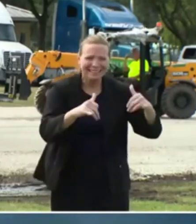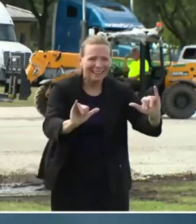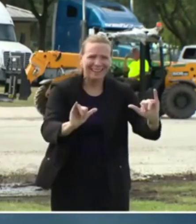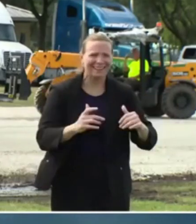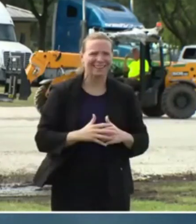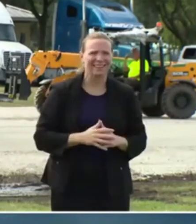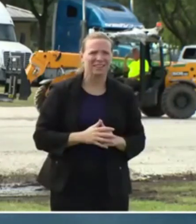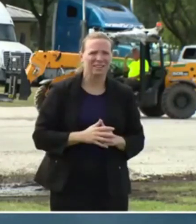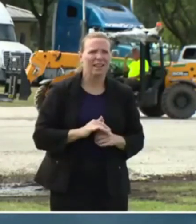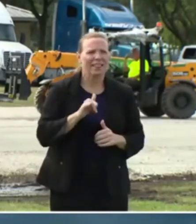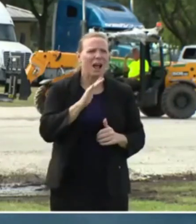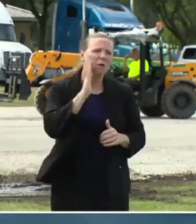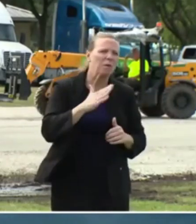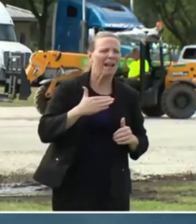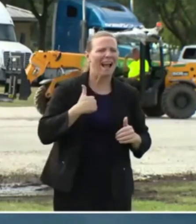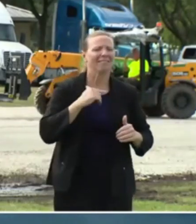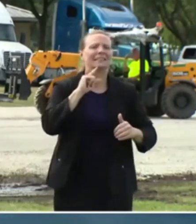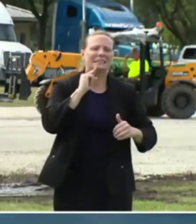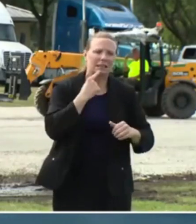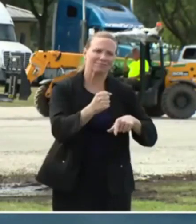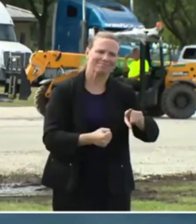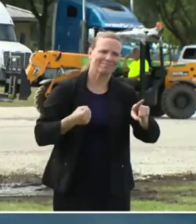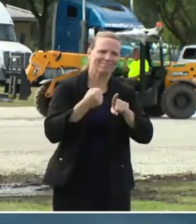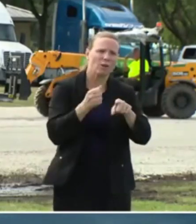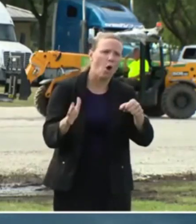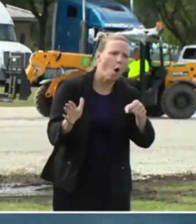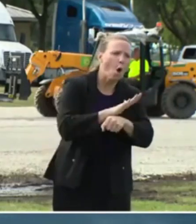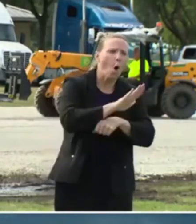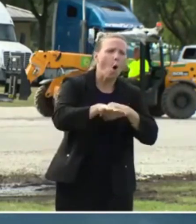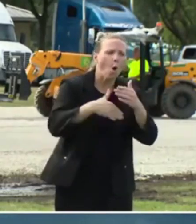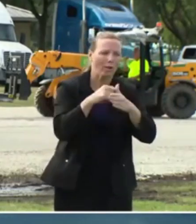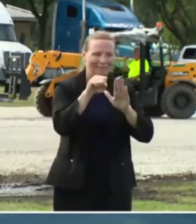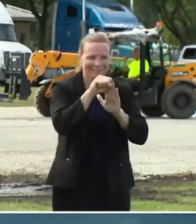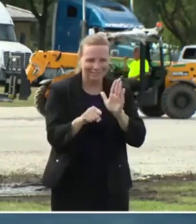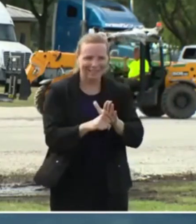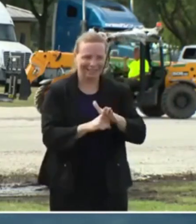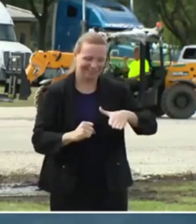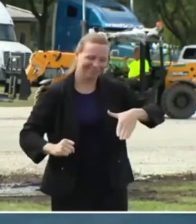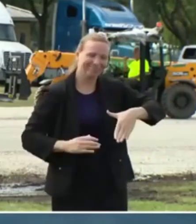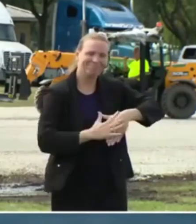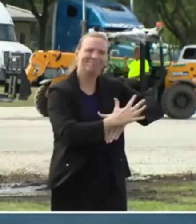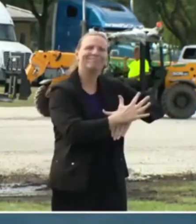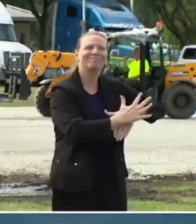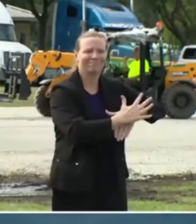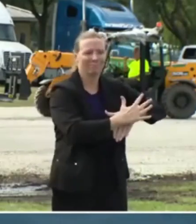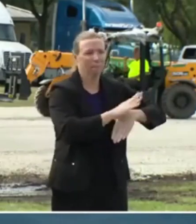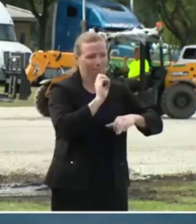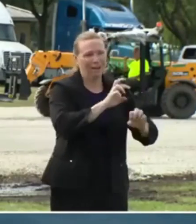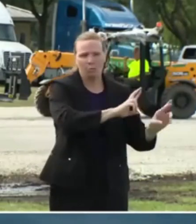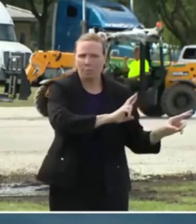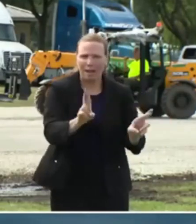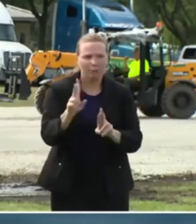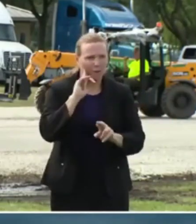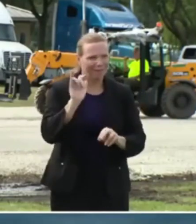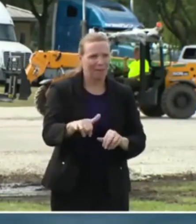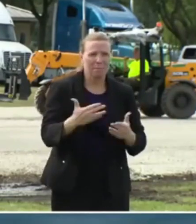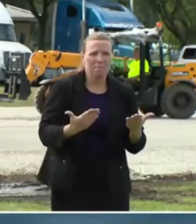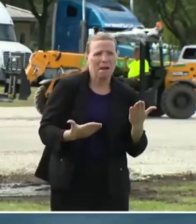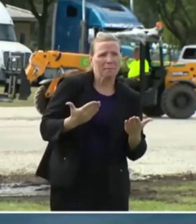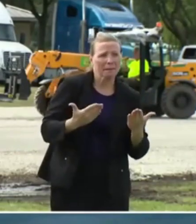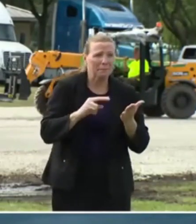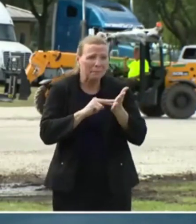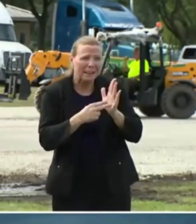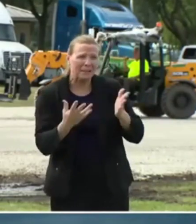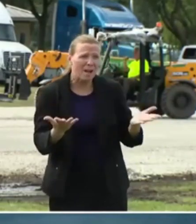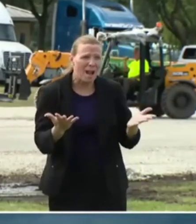significant impacts all across the state. So just be prepared for that. That may mean mobile homes, even